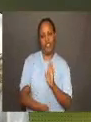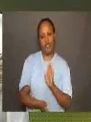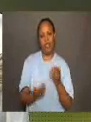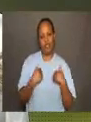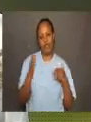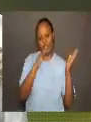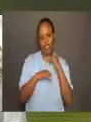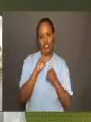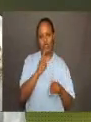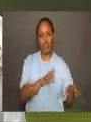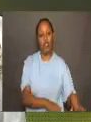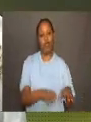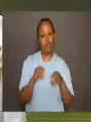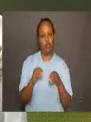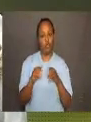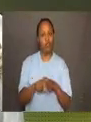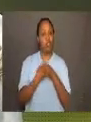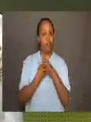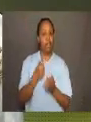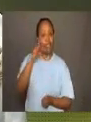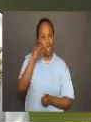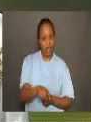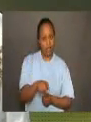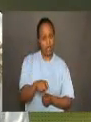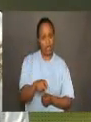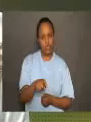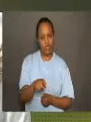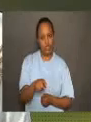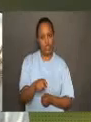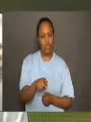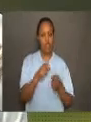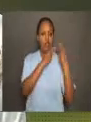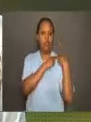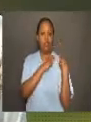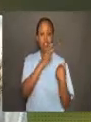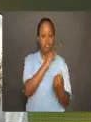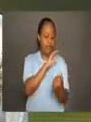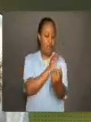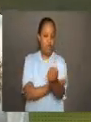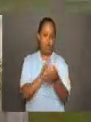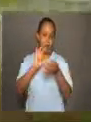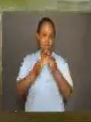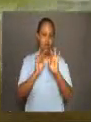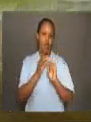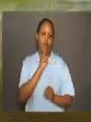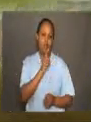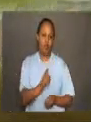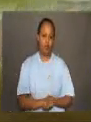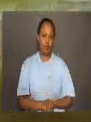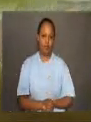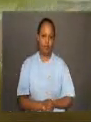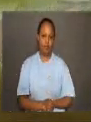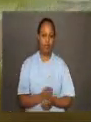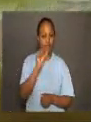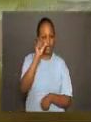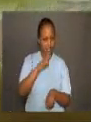Students, we must begin by defining authority and power. Take